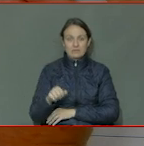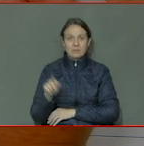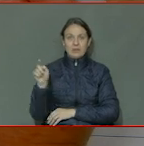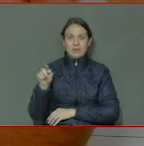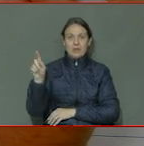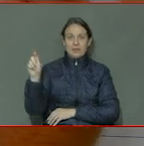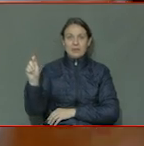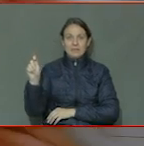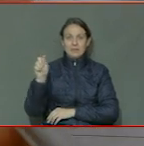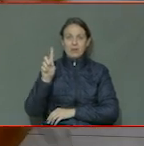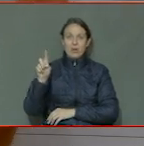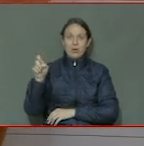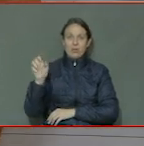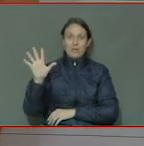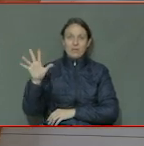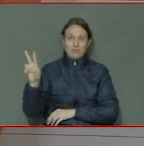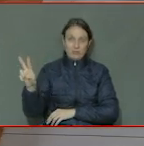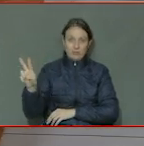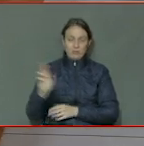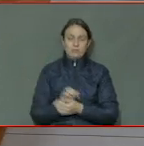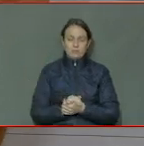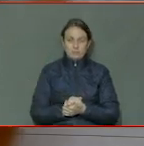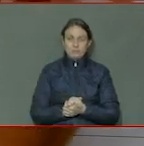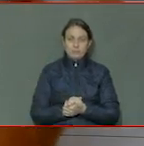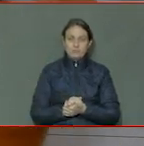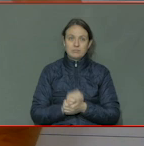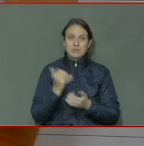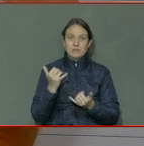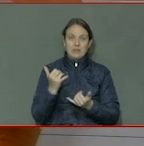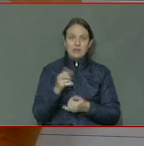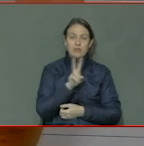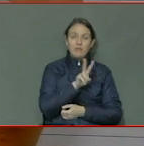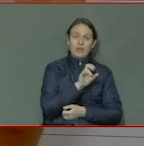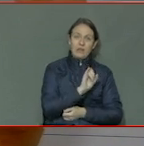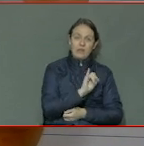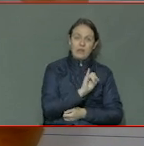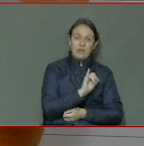is 1,53. And then I get my VI